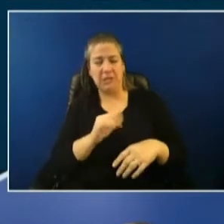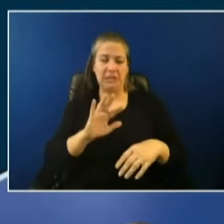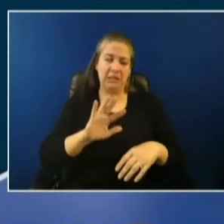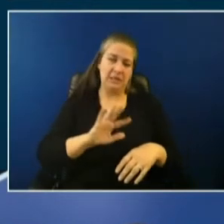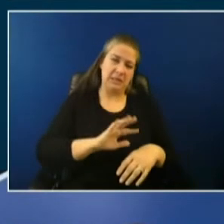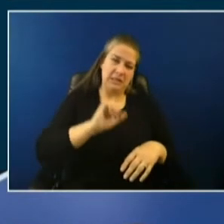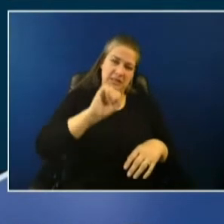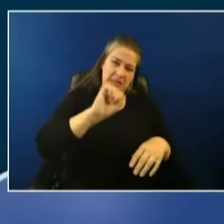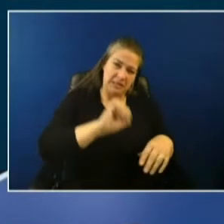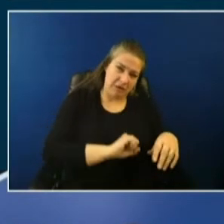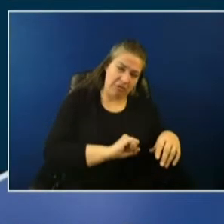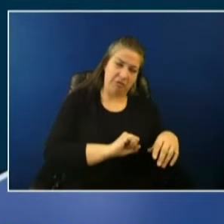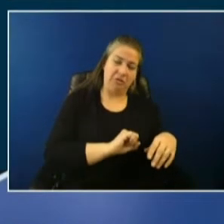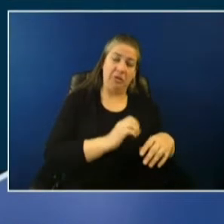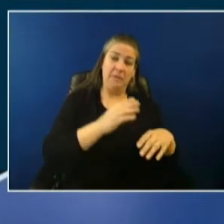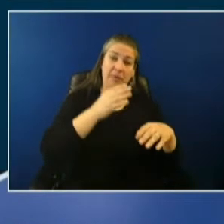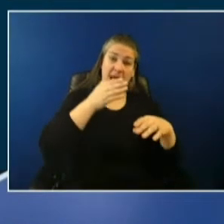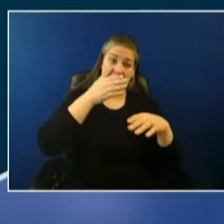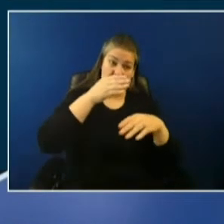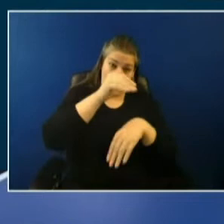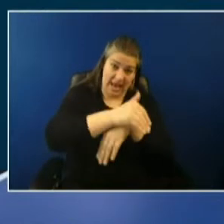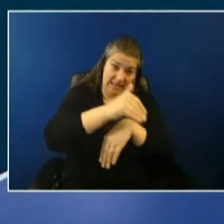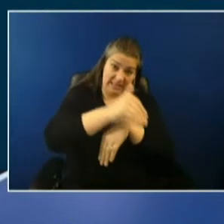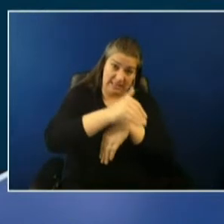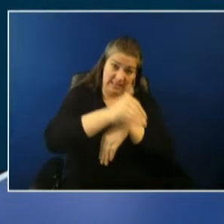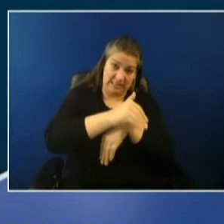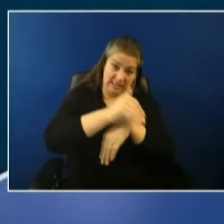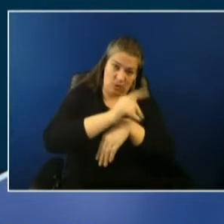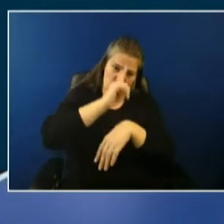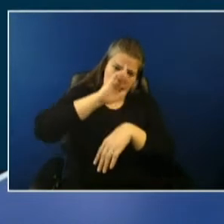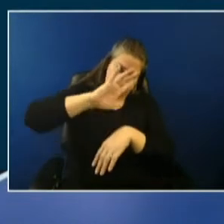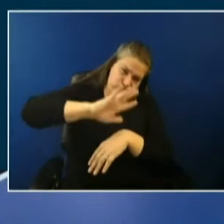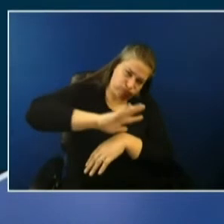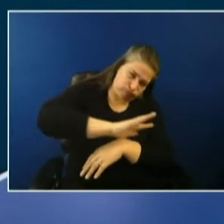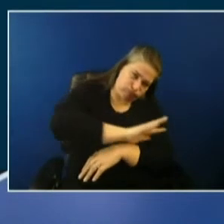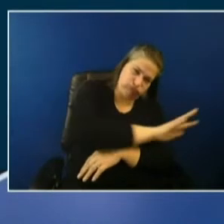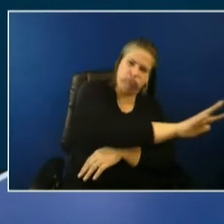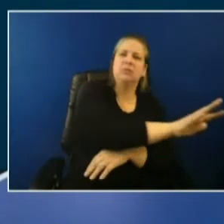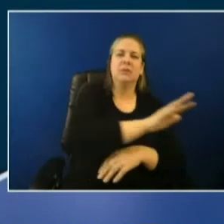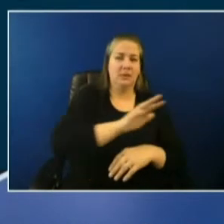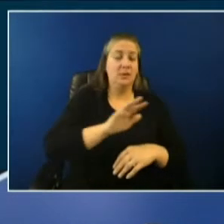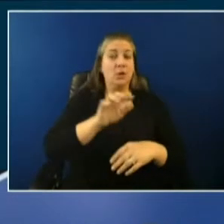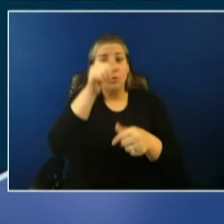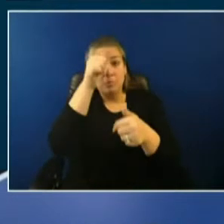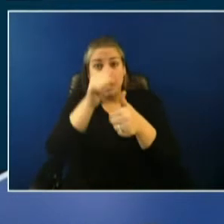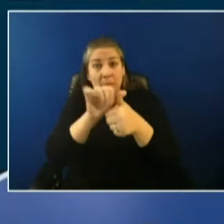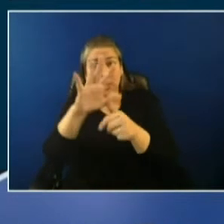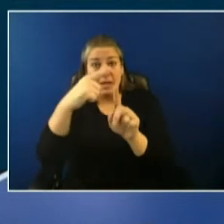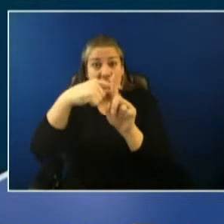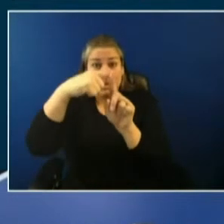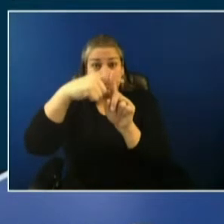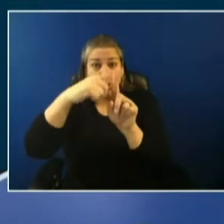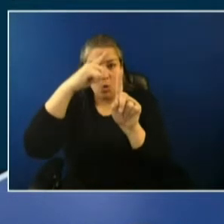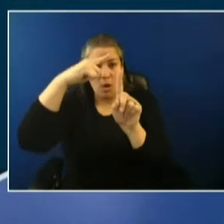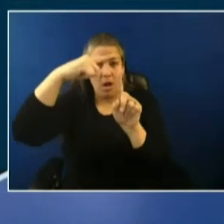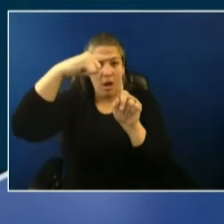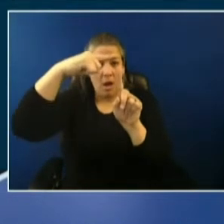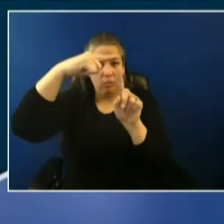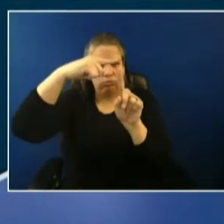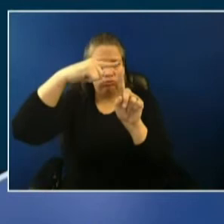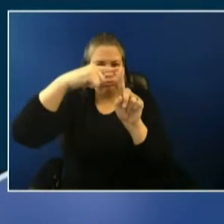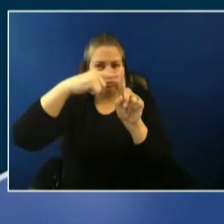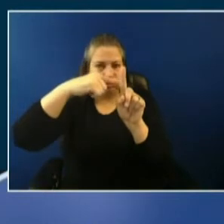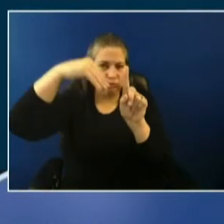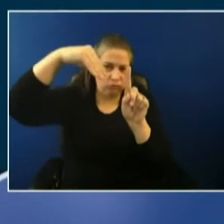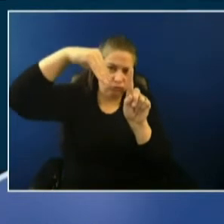then after dark in other parts of Kentucky. Remember, our temperatures are also going to plunge during these periods